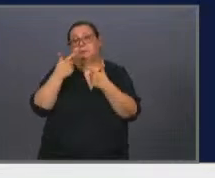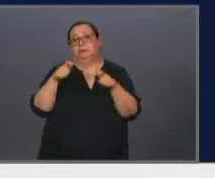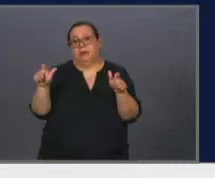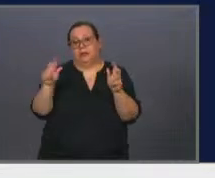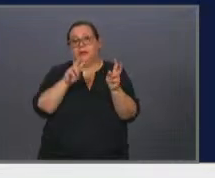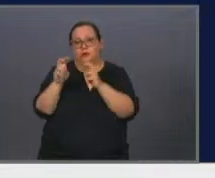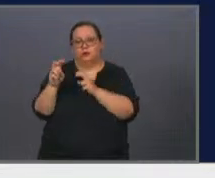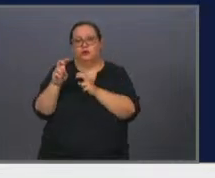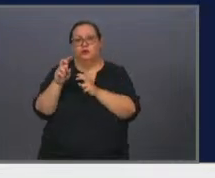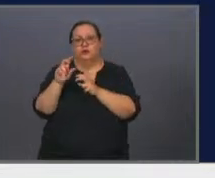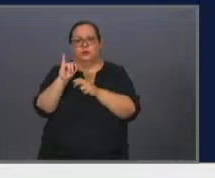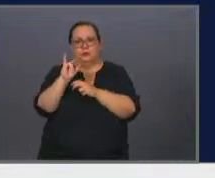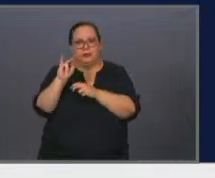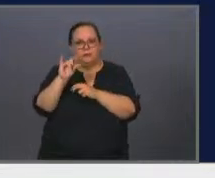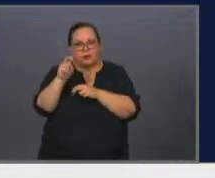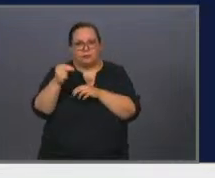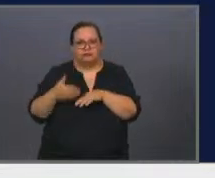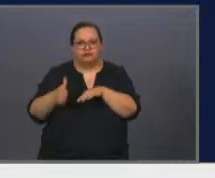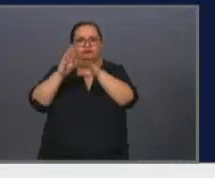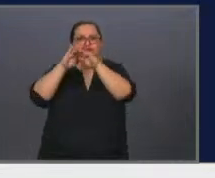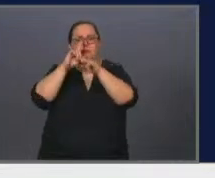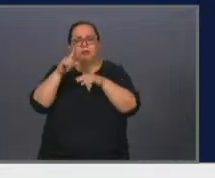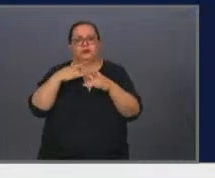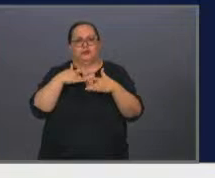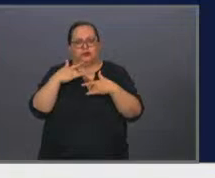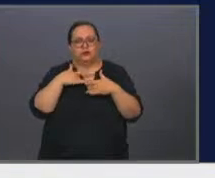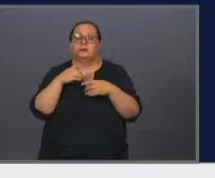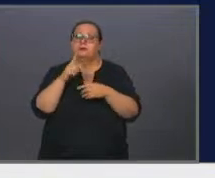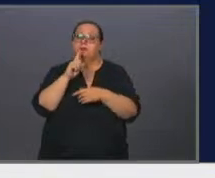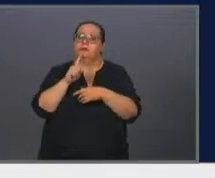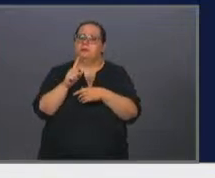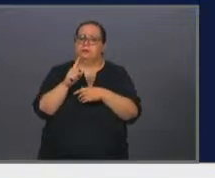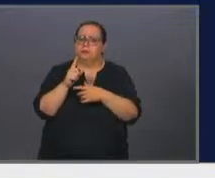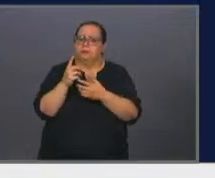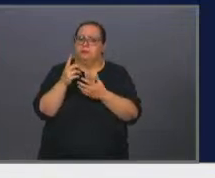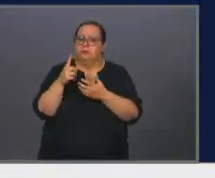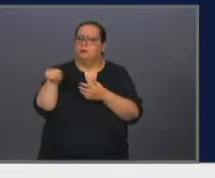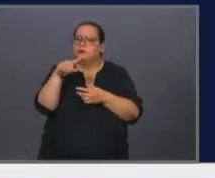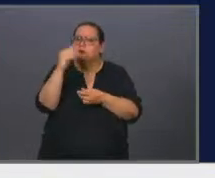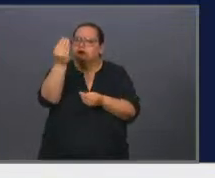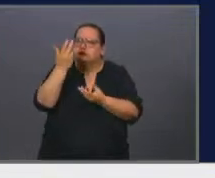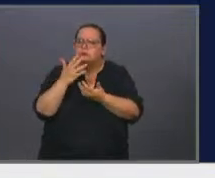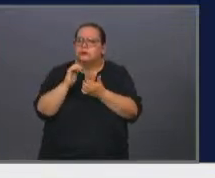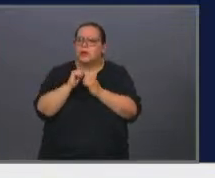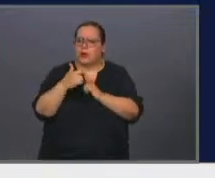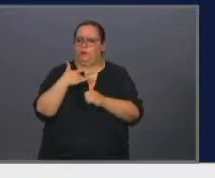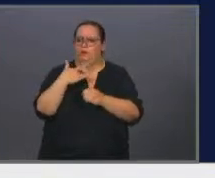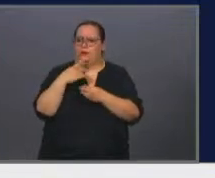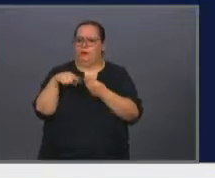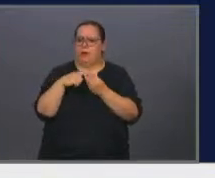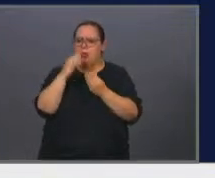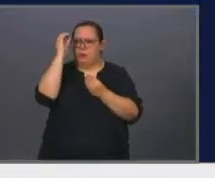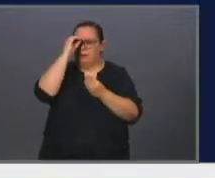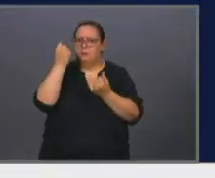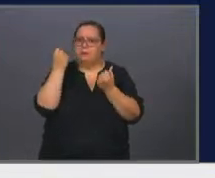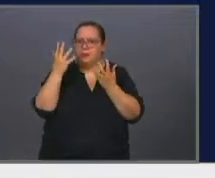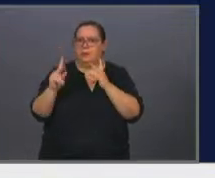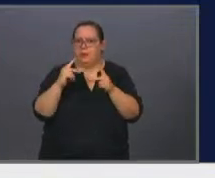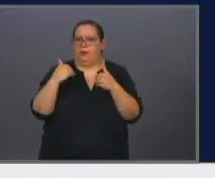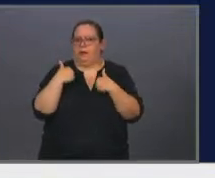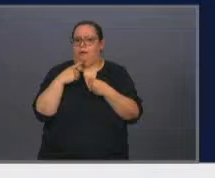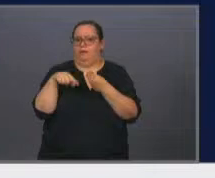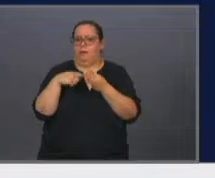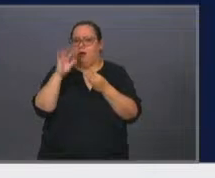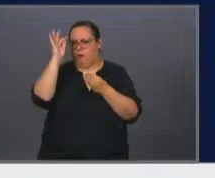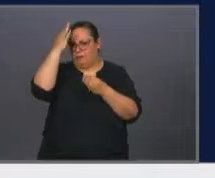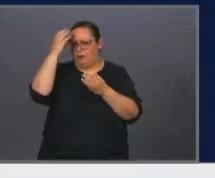is a concern. Can you tell us how you feel about the opinion that many people have about the federal government?